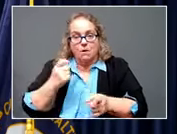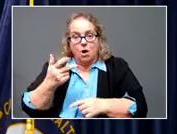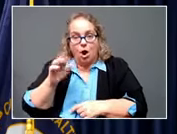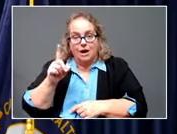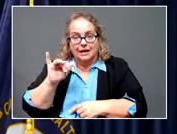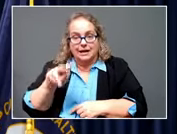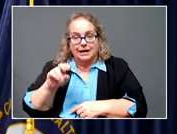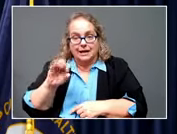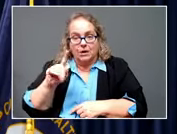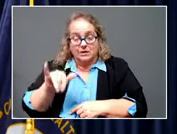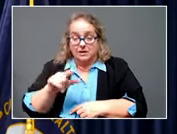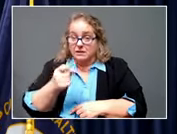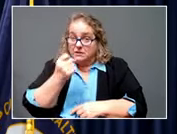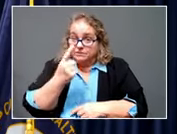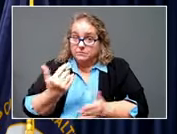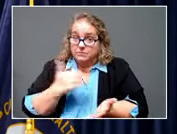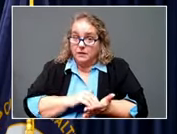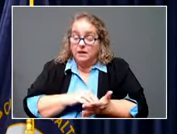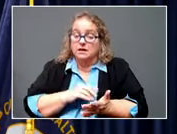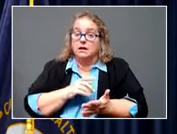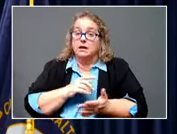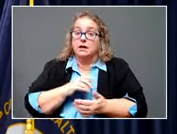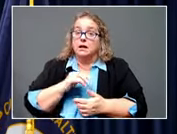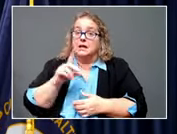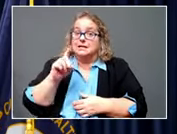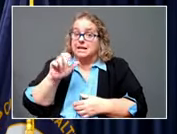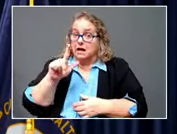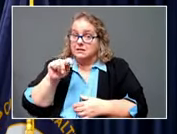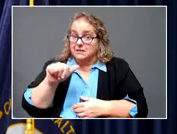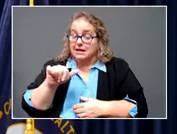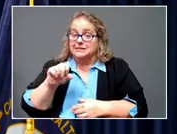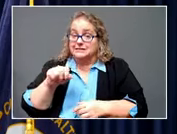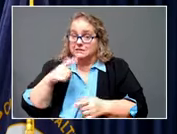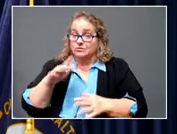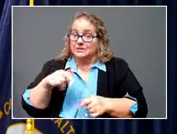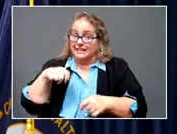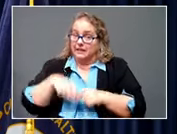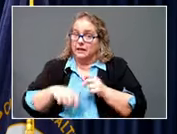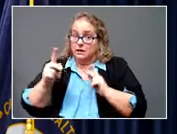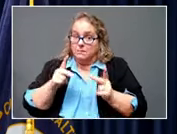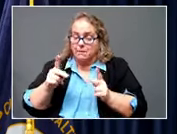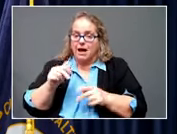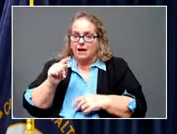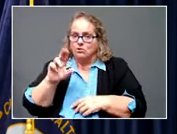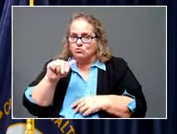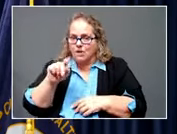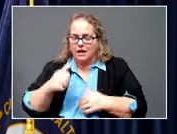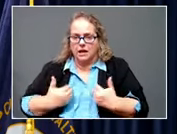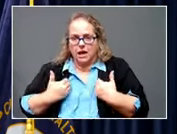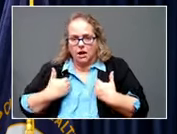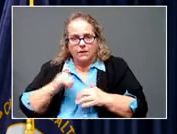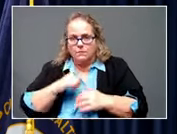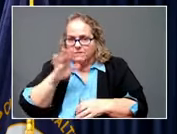killing people in their 40s at a rate we have not seen before in this pandemic. Yesterday, the 26th,